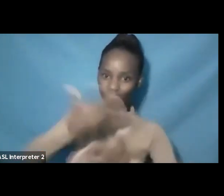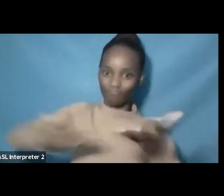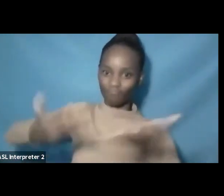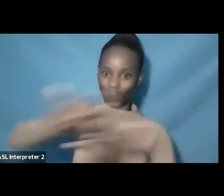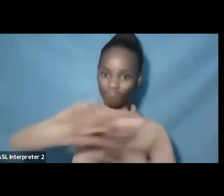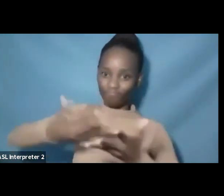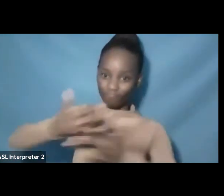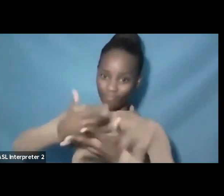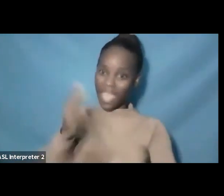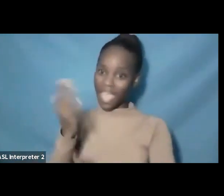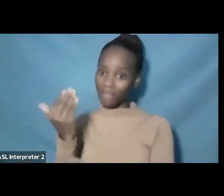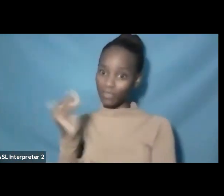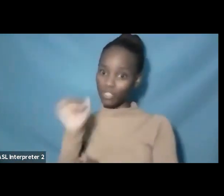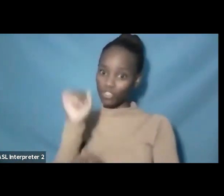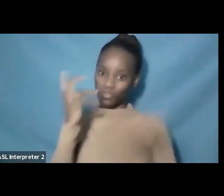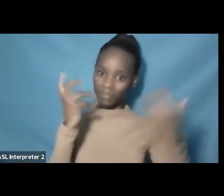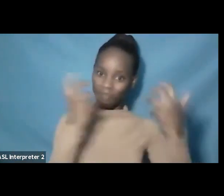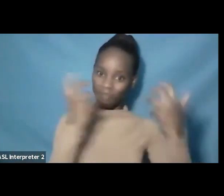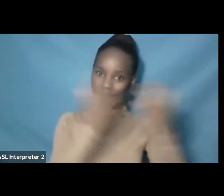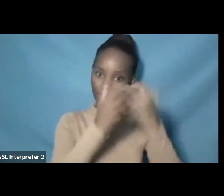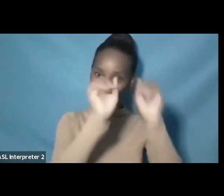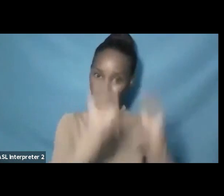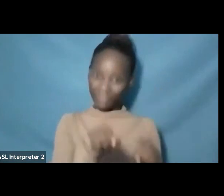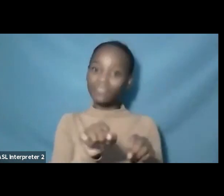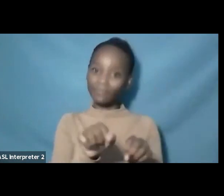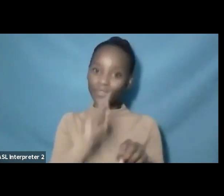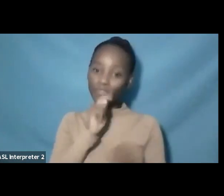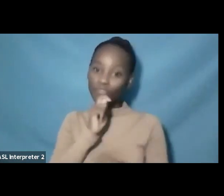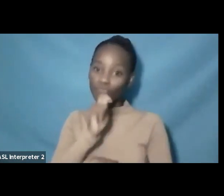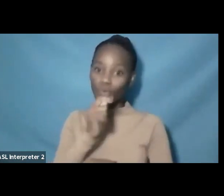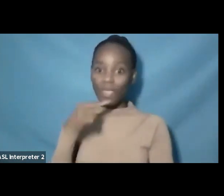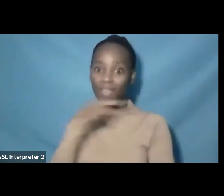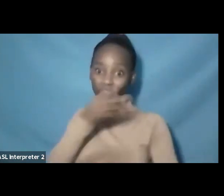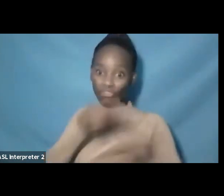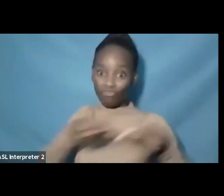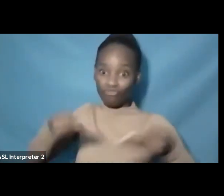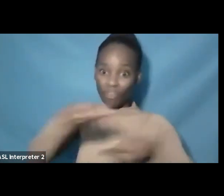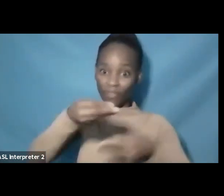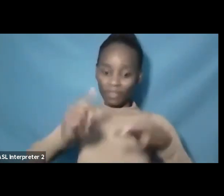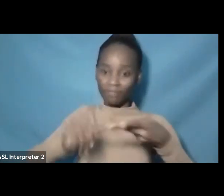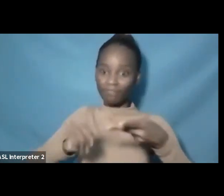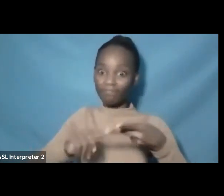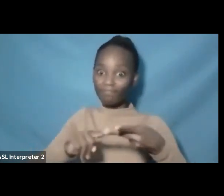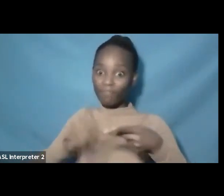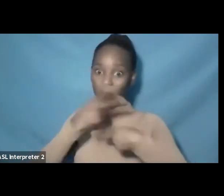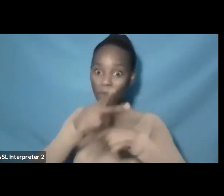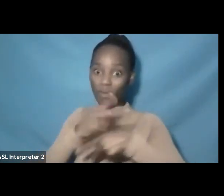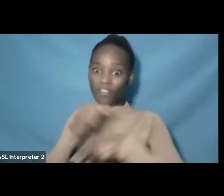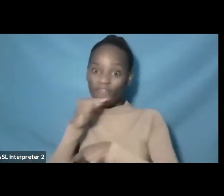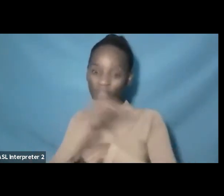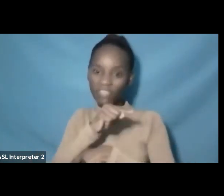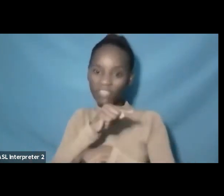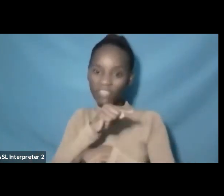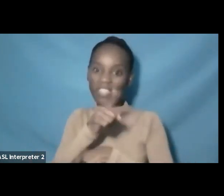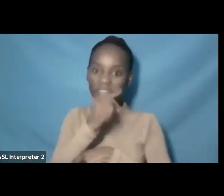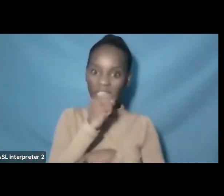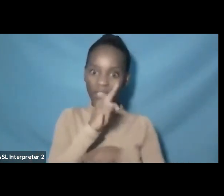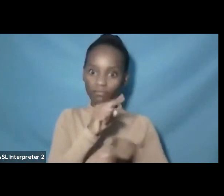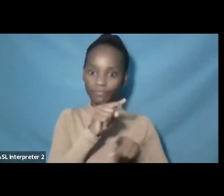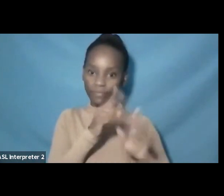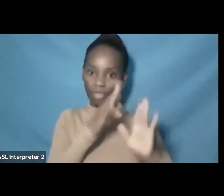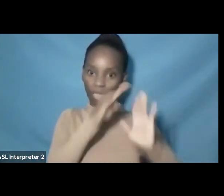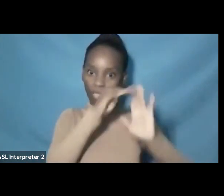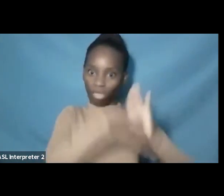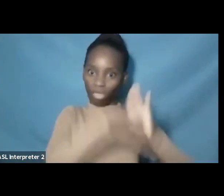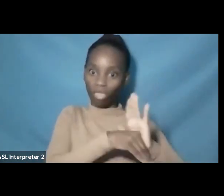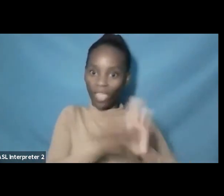of counterfeits threaten our economy, create an unhealthy business environment. Our